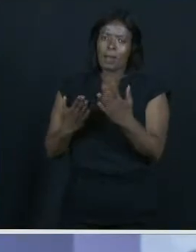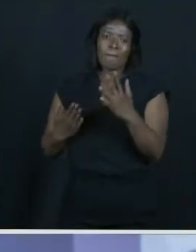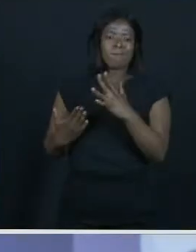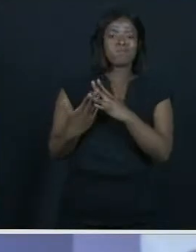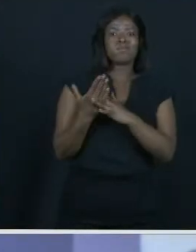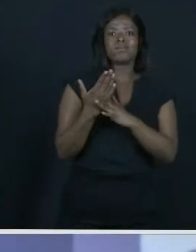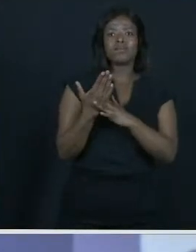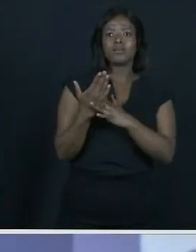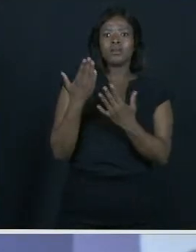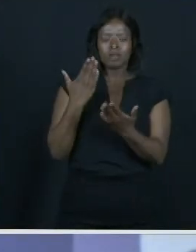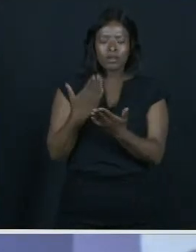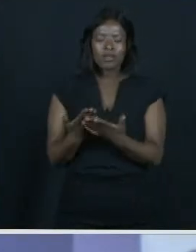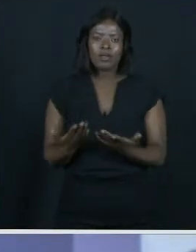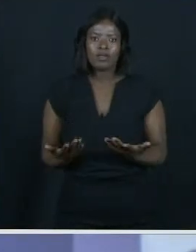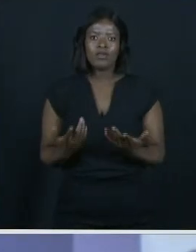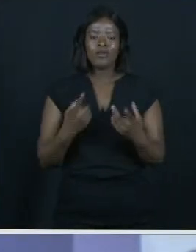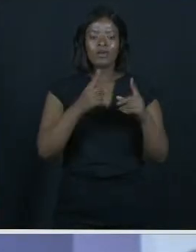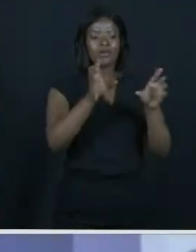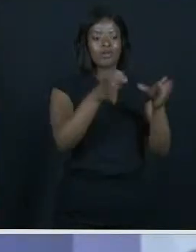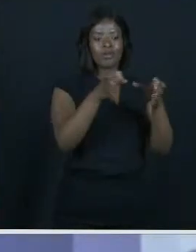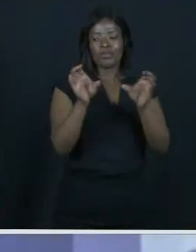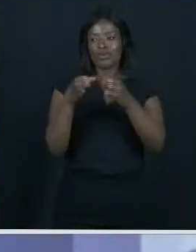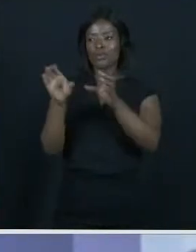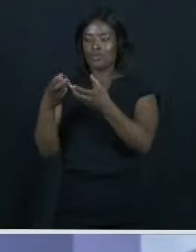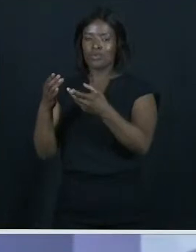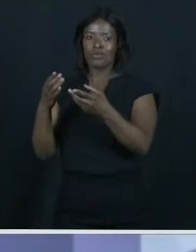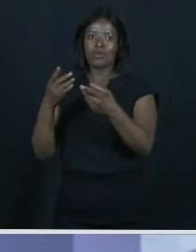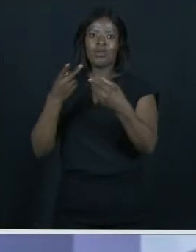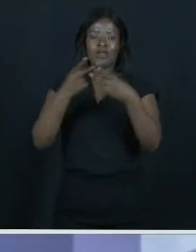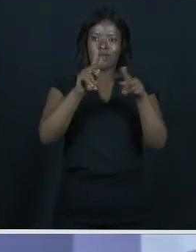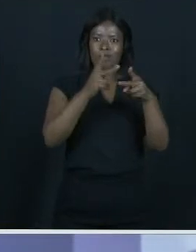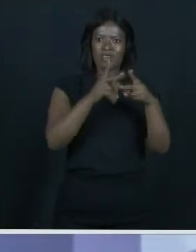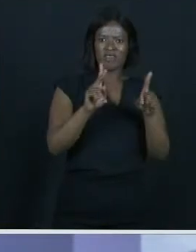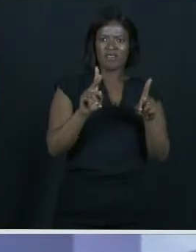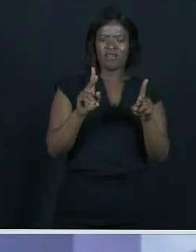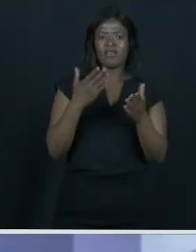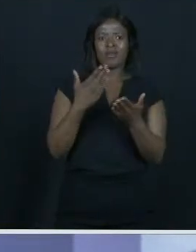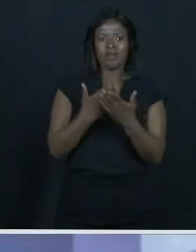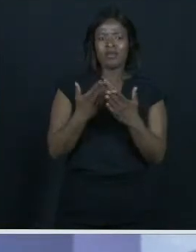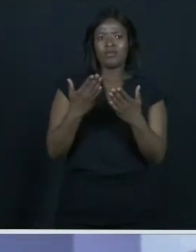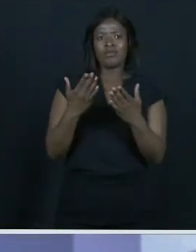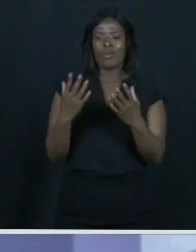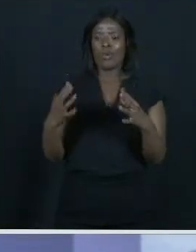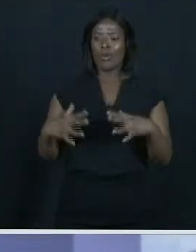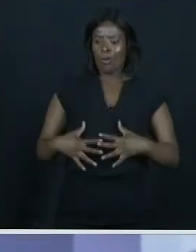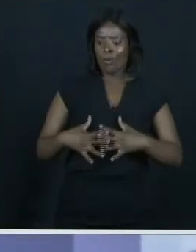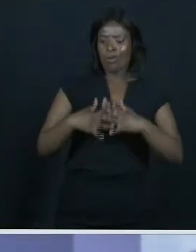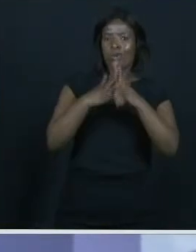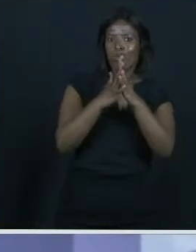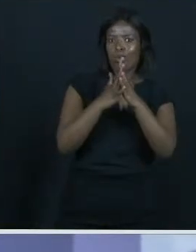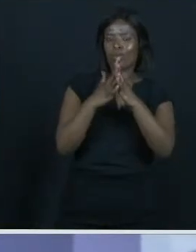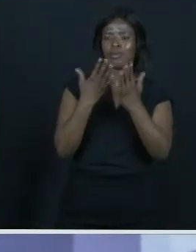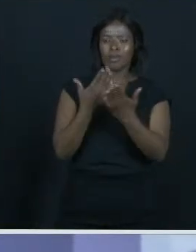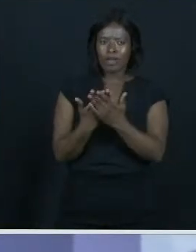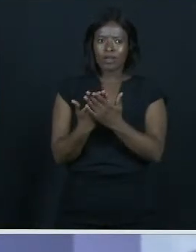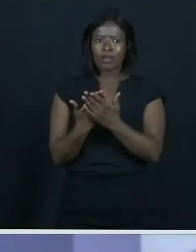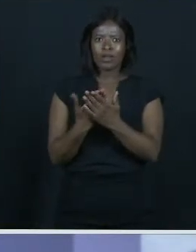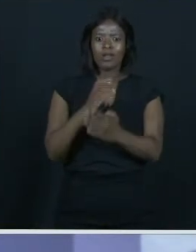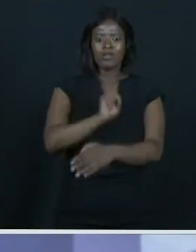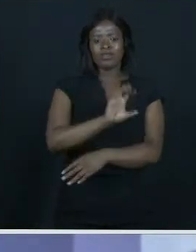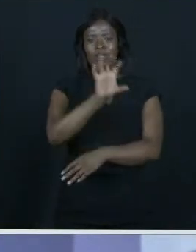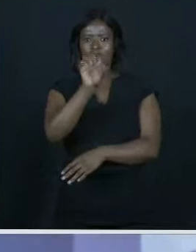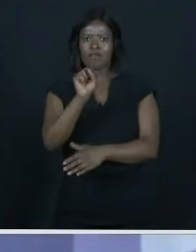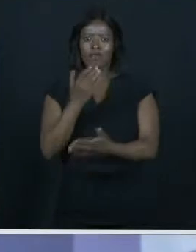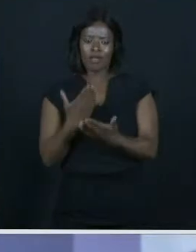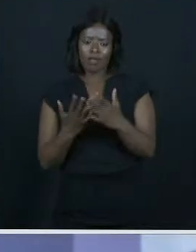that different sectors of society cannot work together. South Africans can work together,